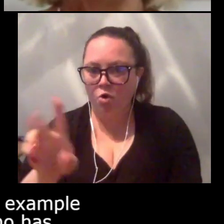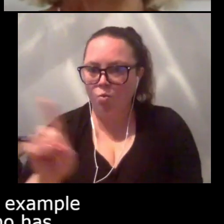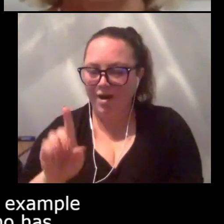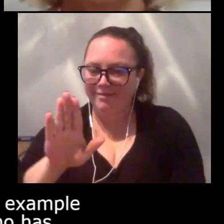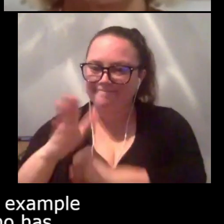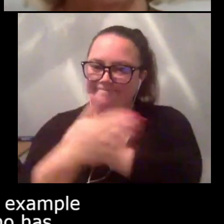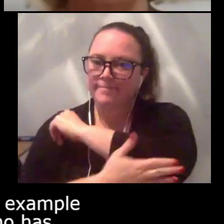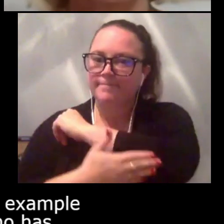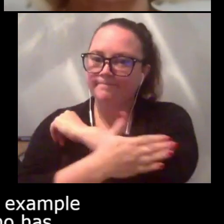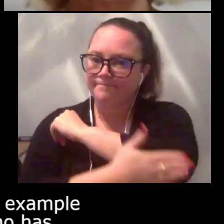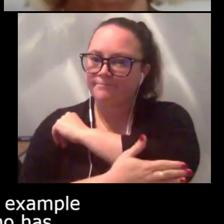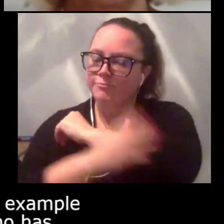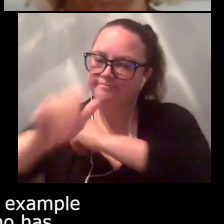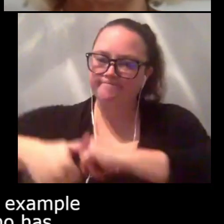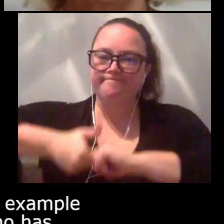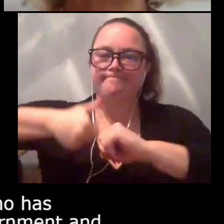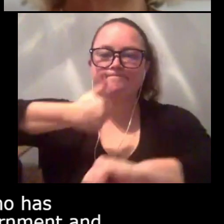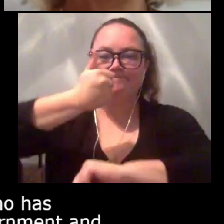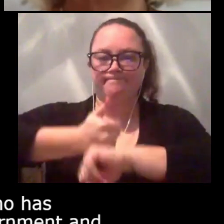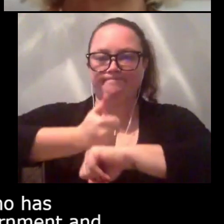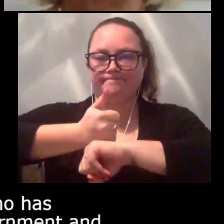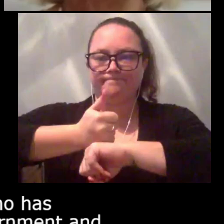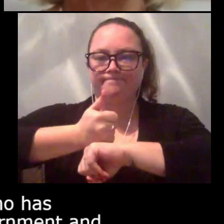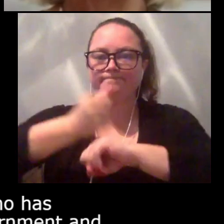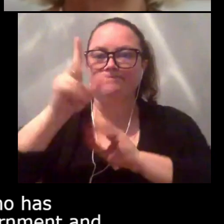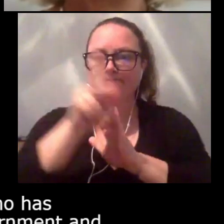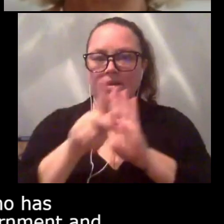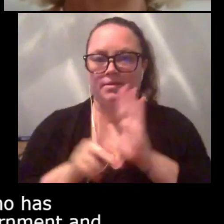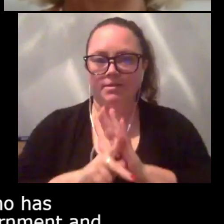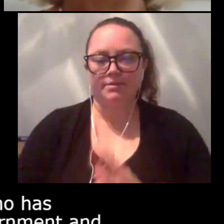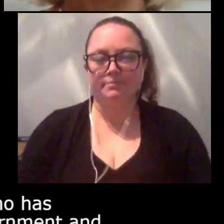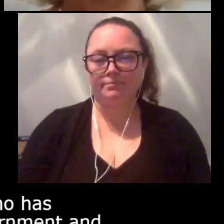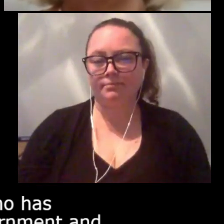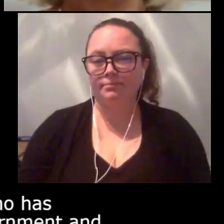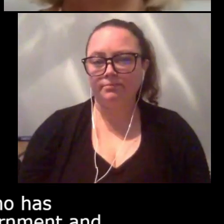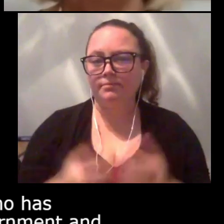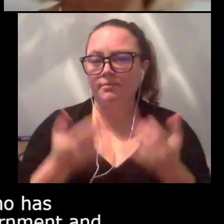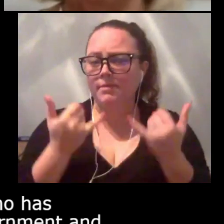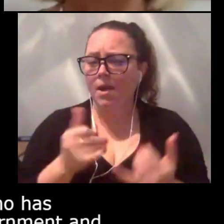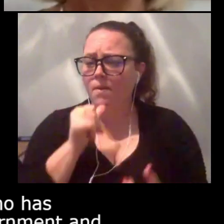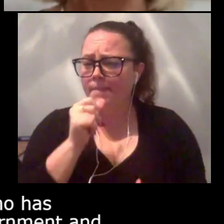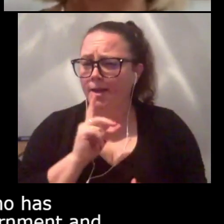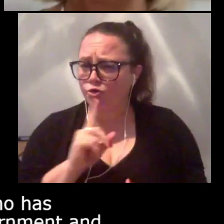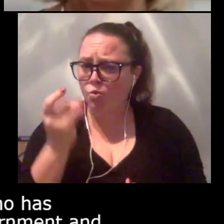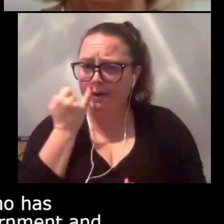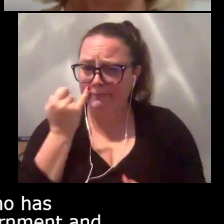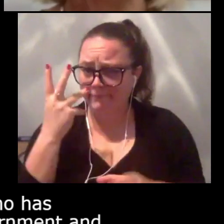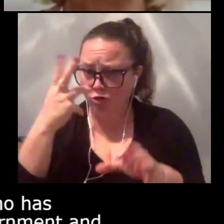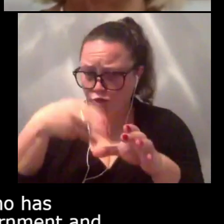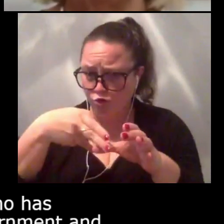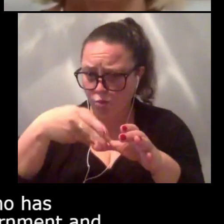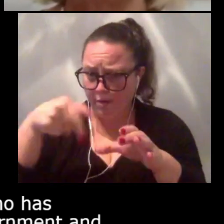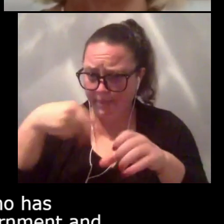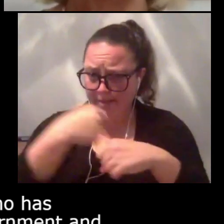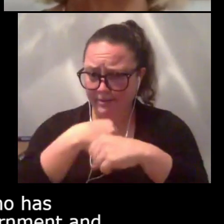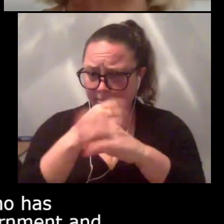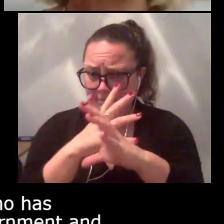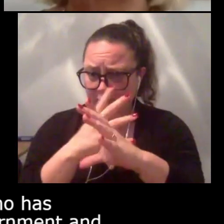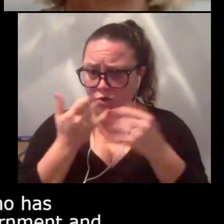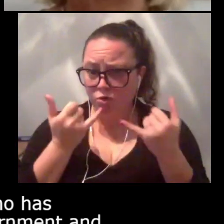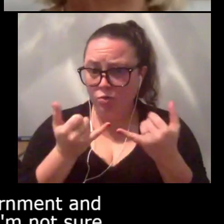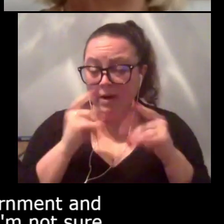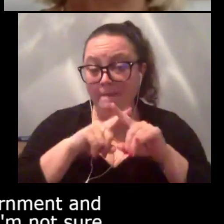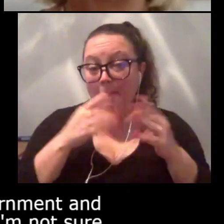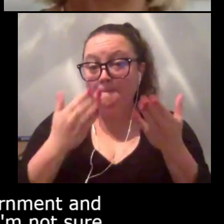of these. And I'm not sure now if Bhaskar is on the call, but if he is, later on he might want to